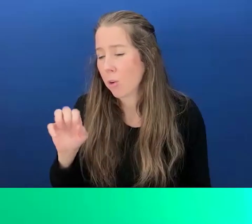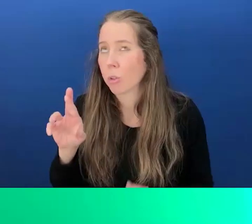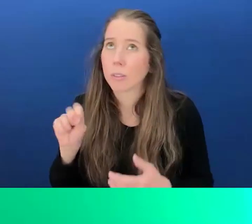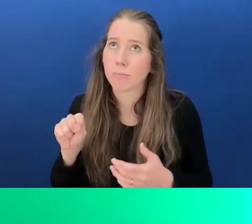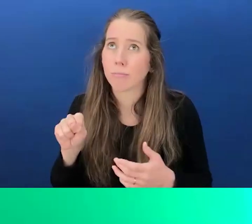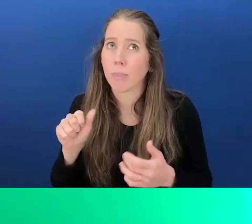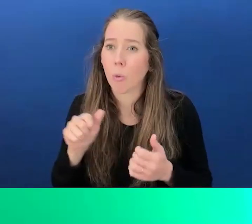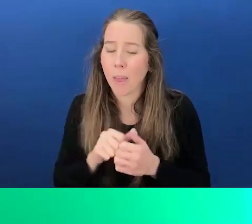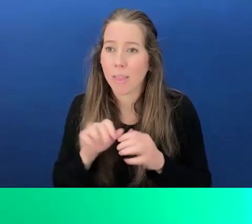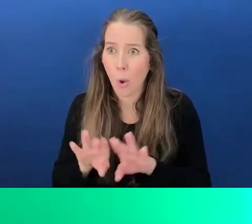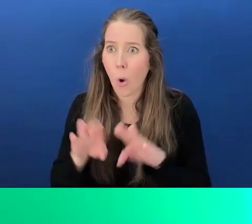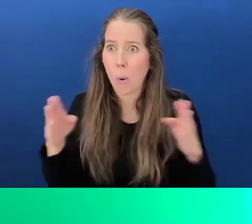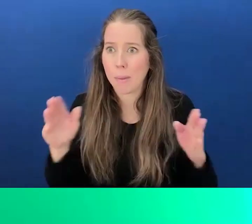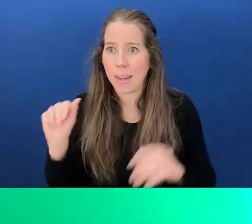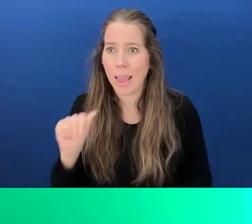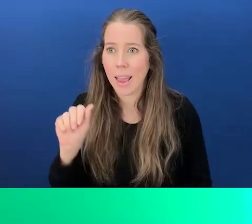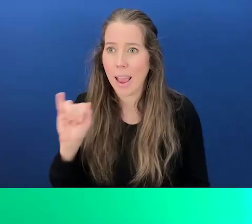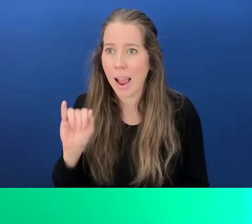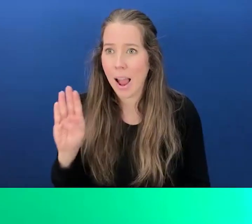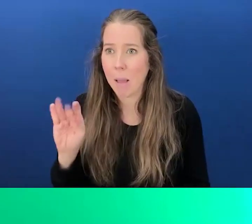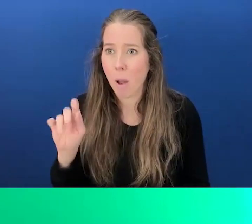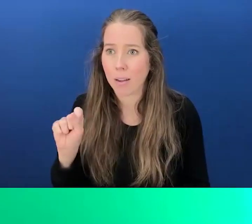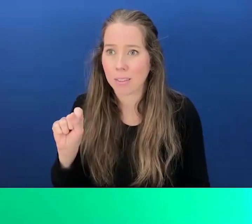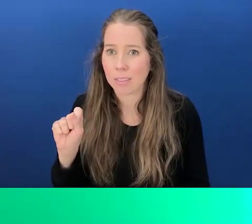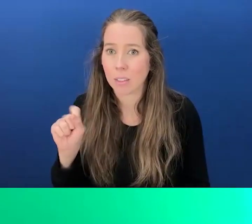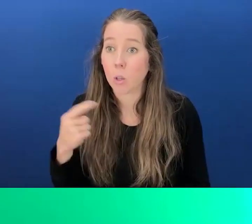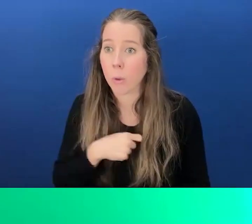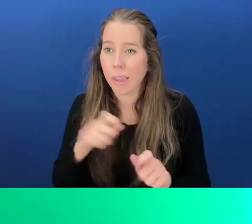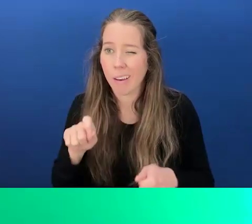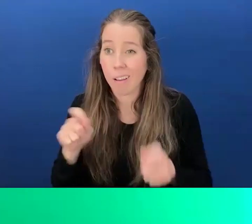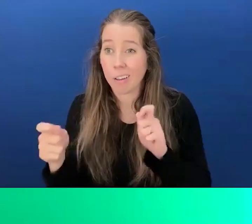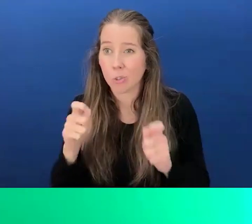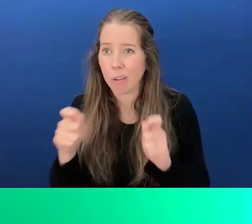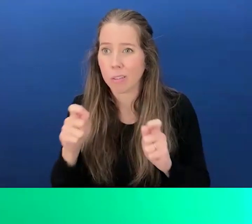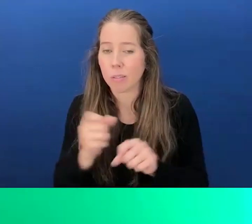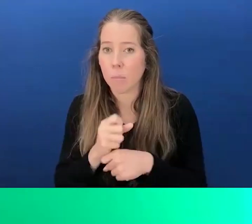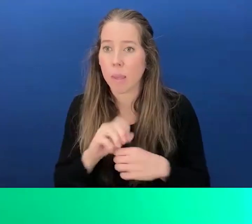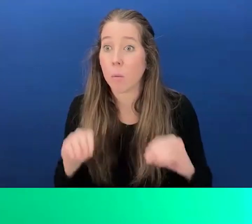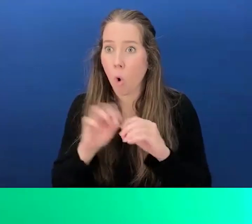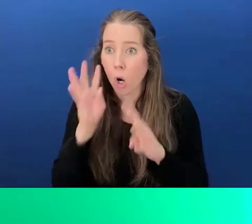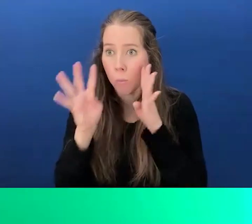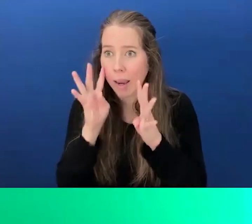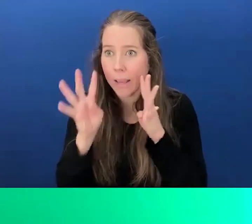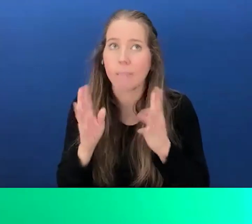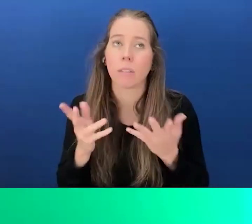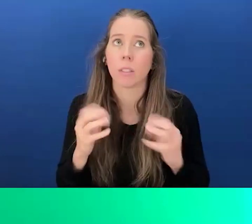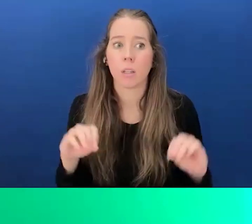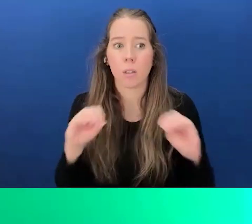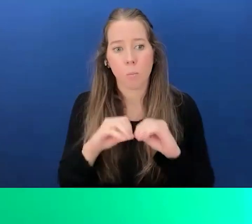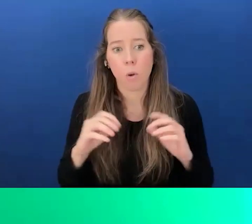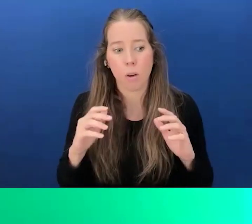with the OpenAI bots that we can adjust to make it more creative, to give